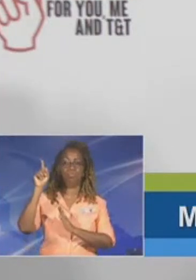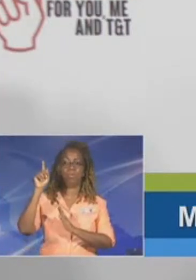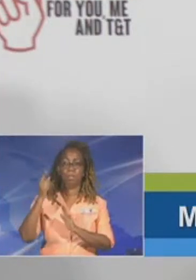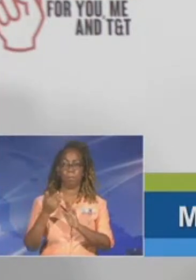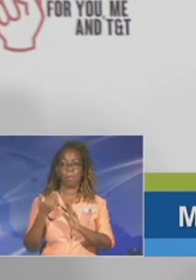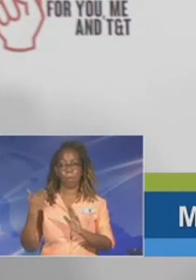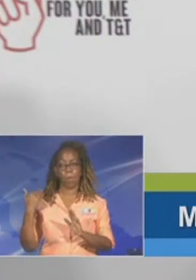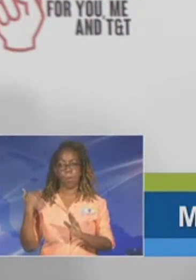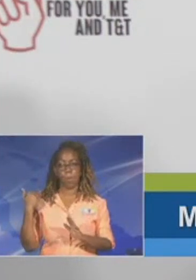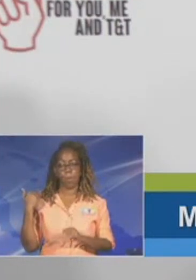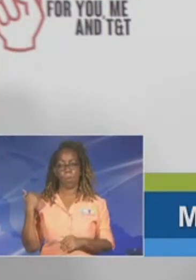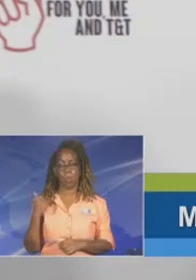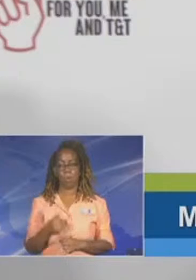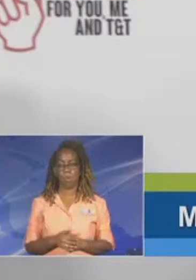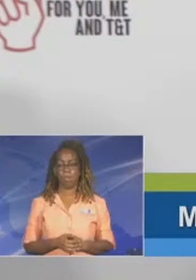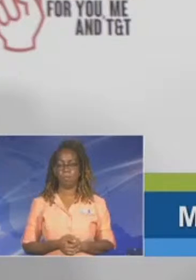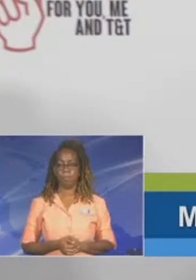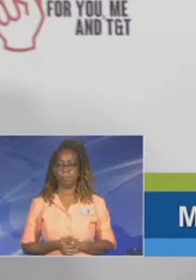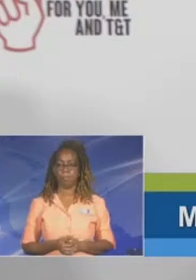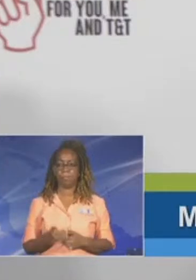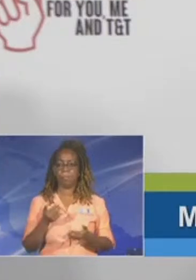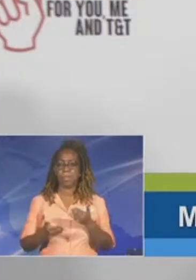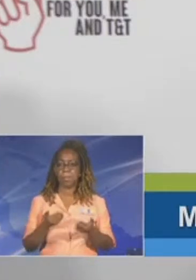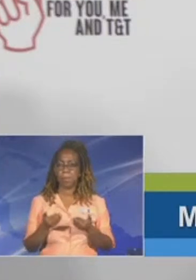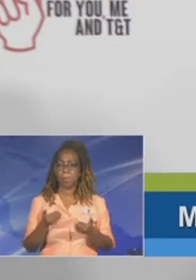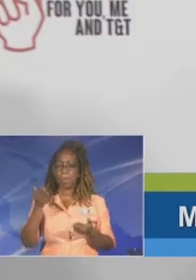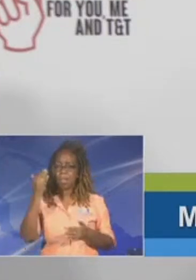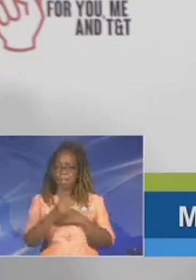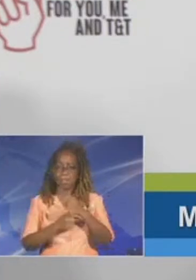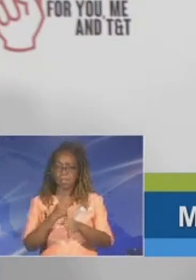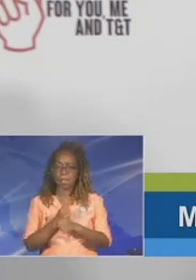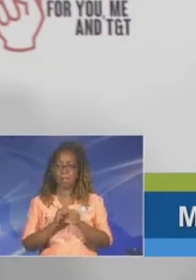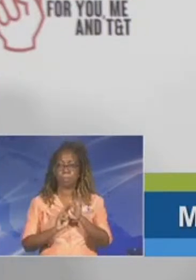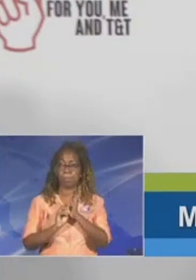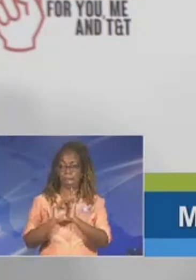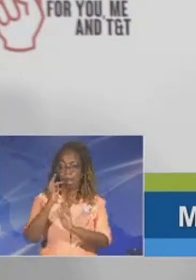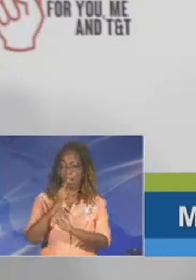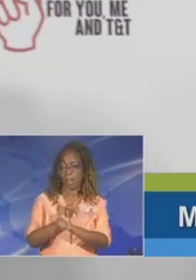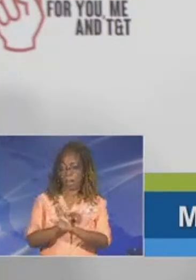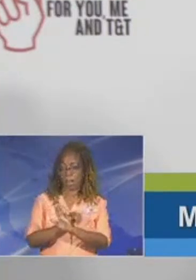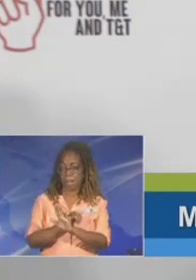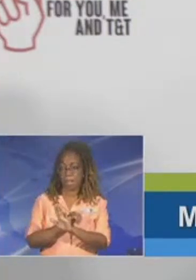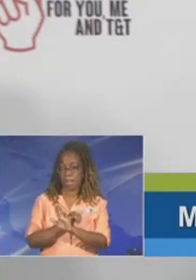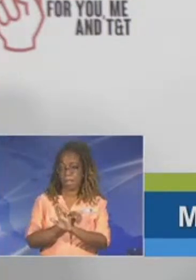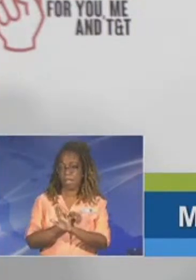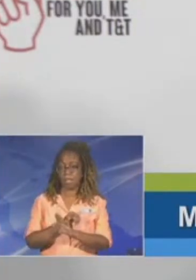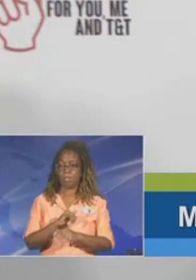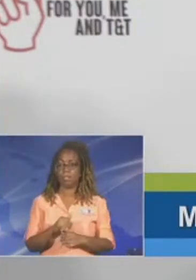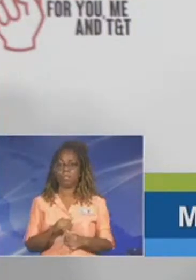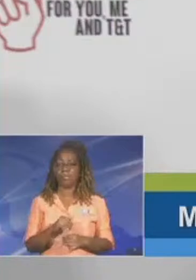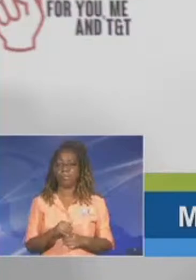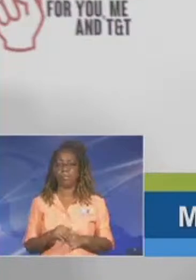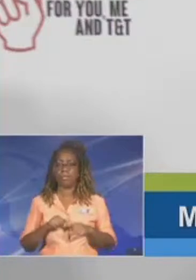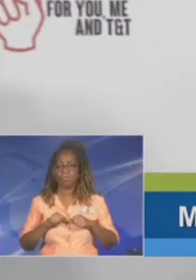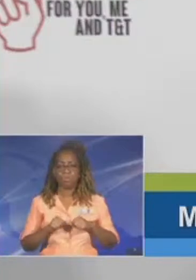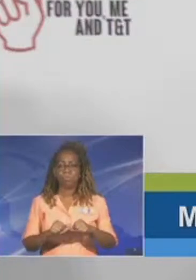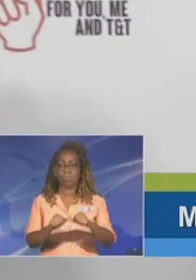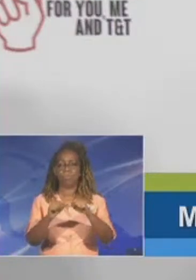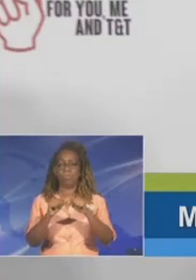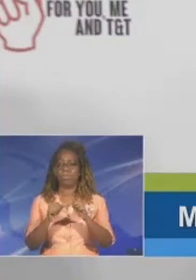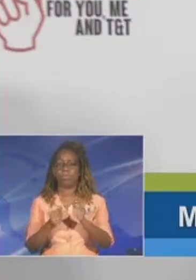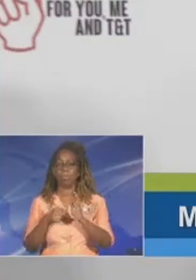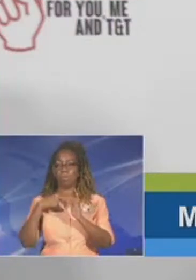spike was noted from on or about mid-April and generally progressed onto July, and then again